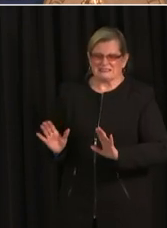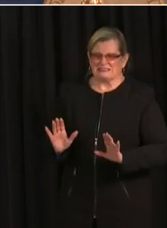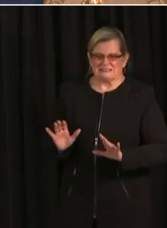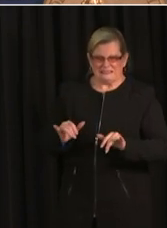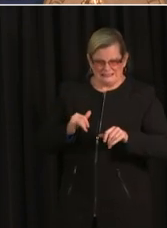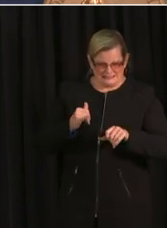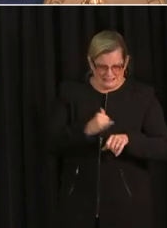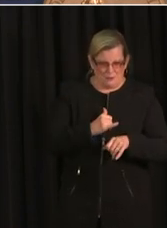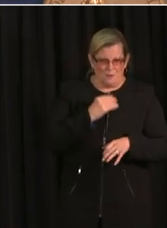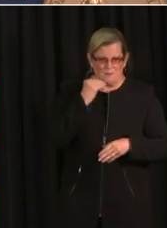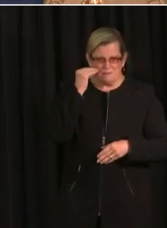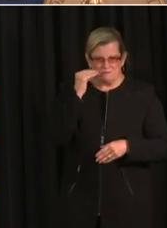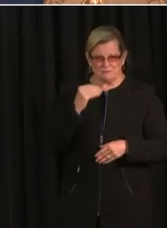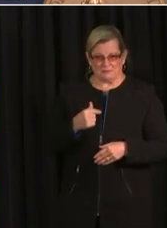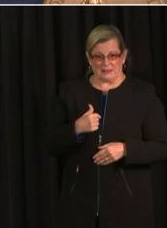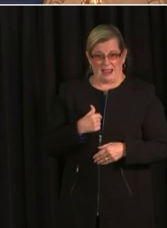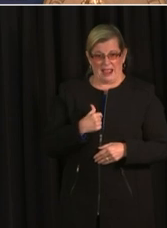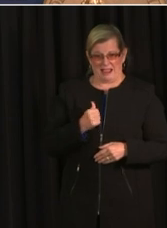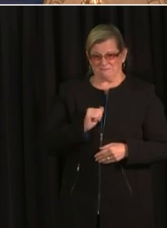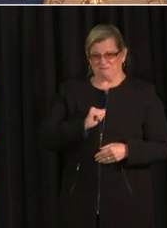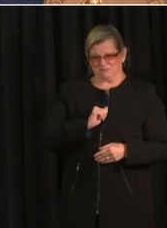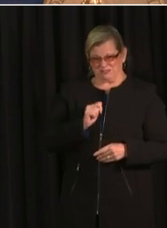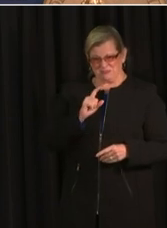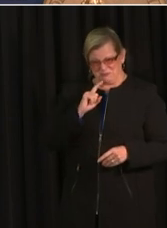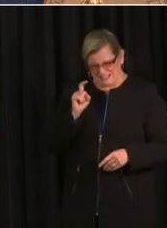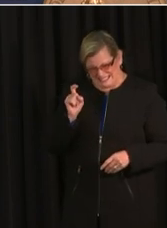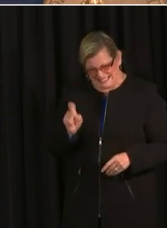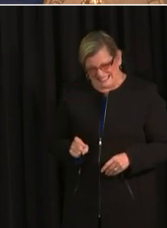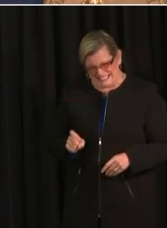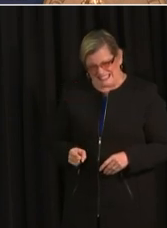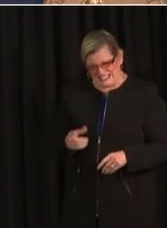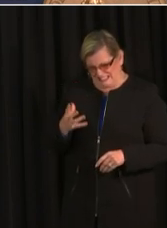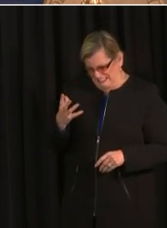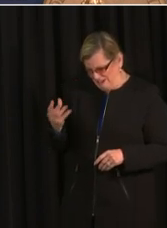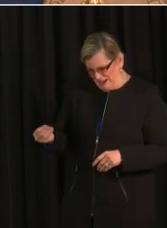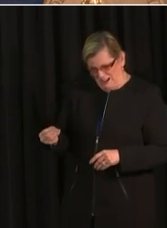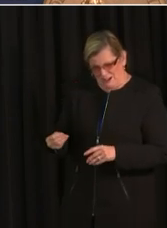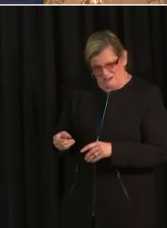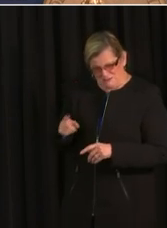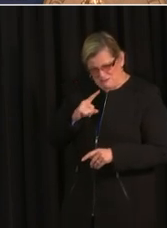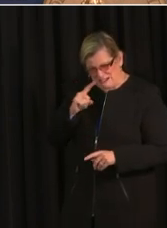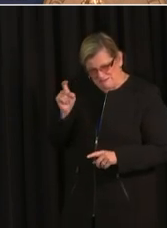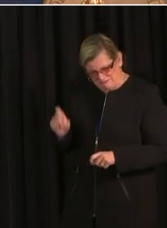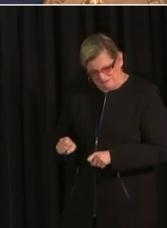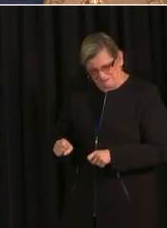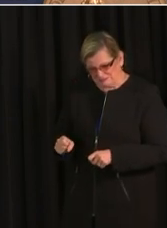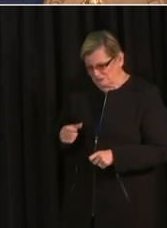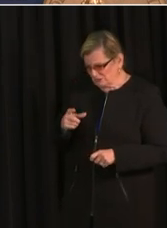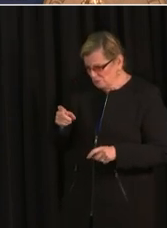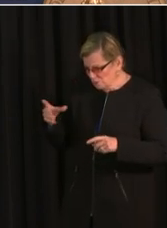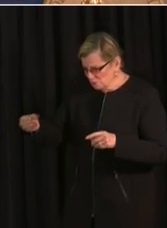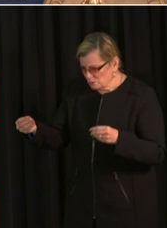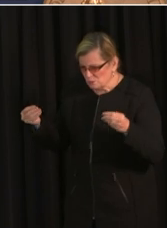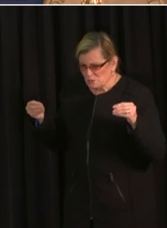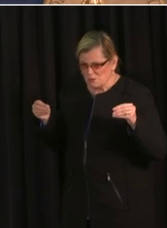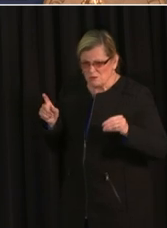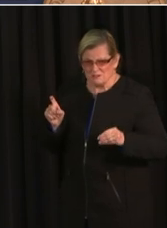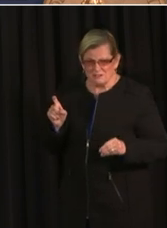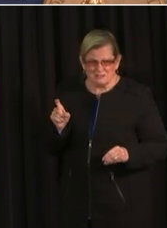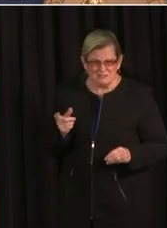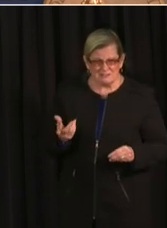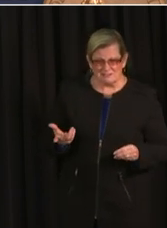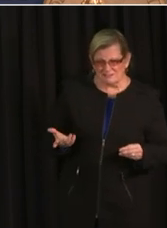question I like to ask myself is, do I really need to be doing this? Do I really need to be going there? And